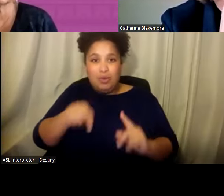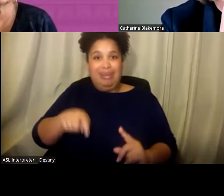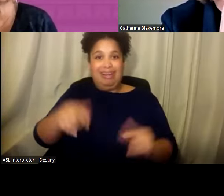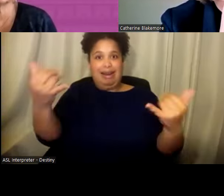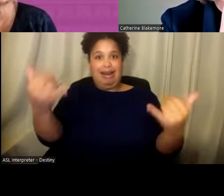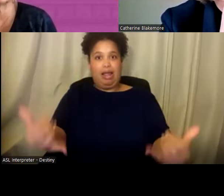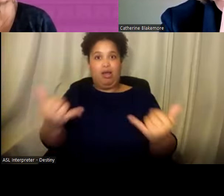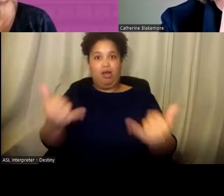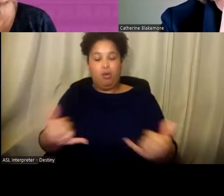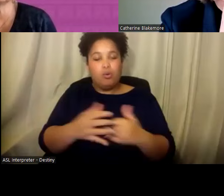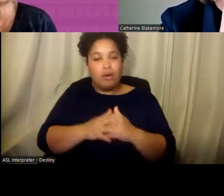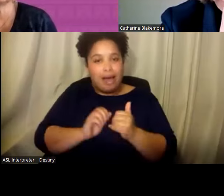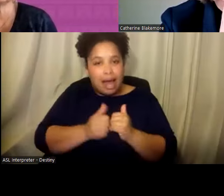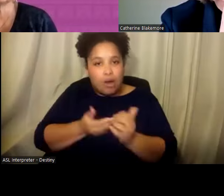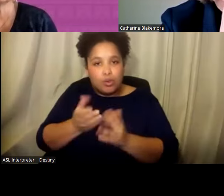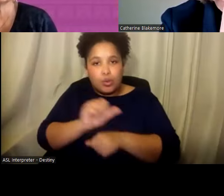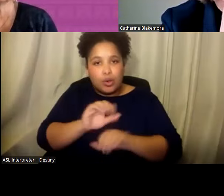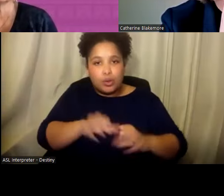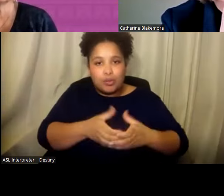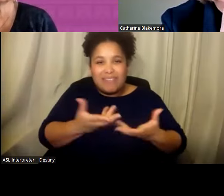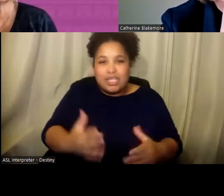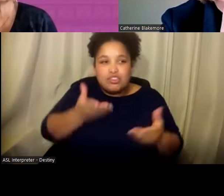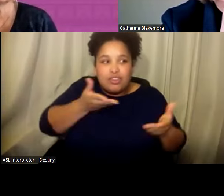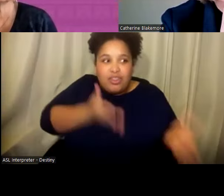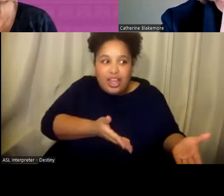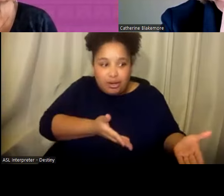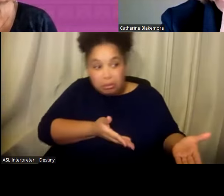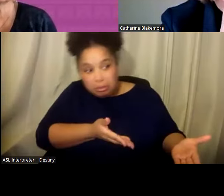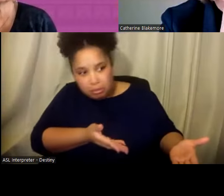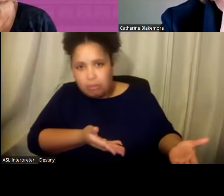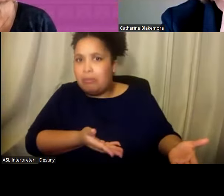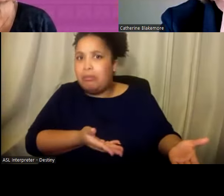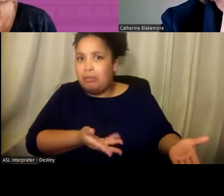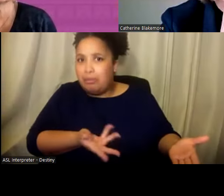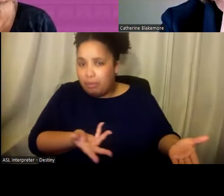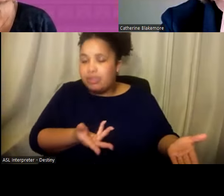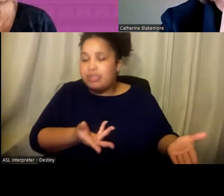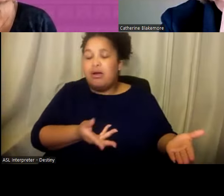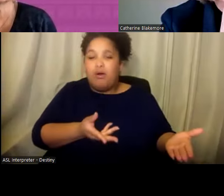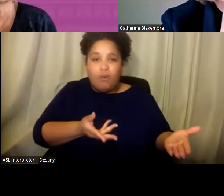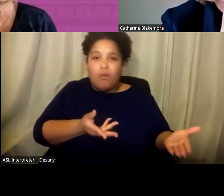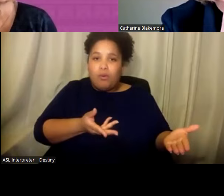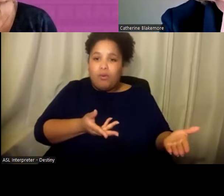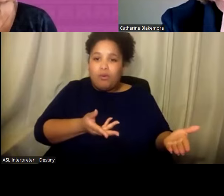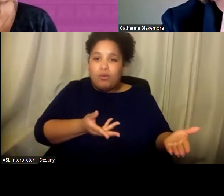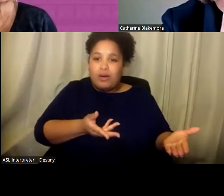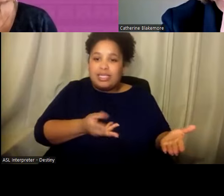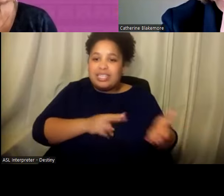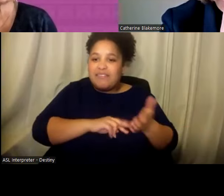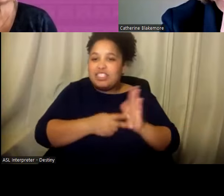now through a workforce that really already exists. So it's like the definition